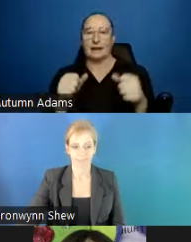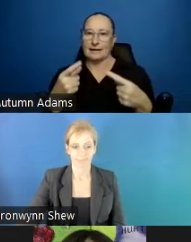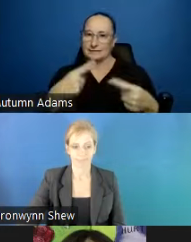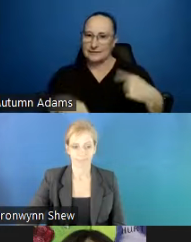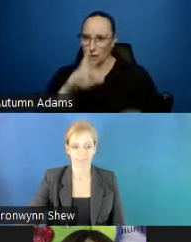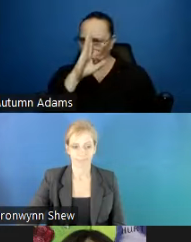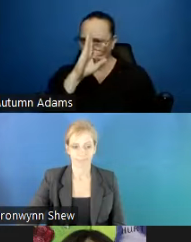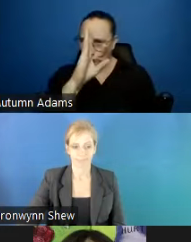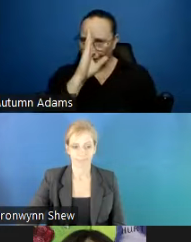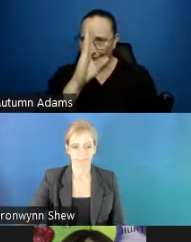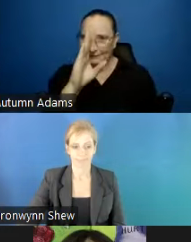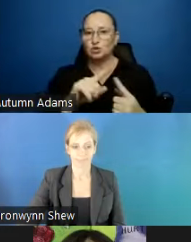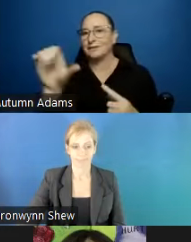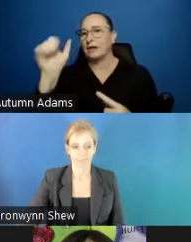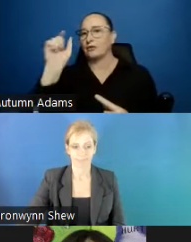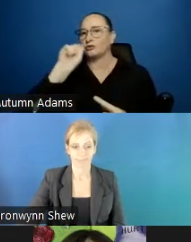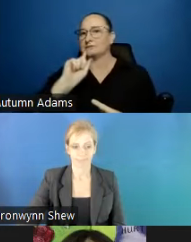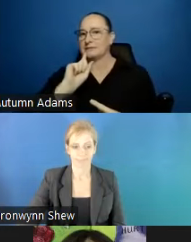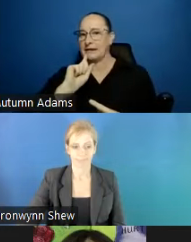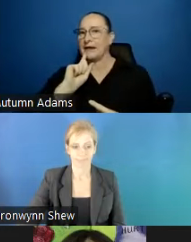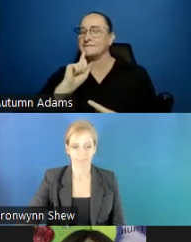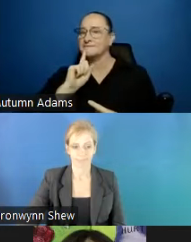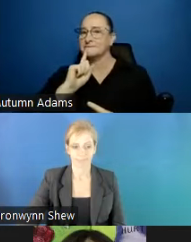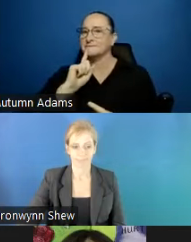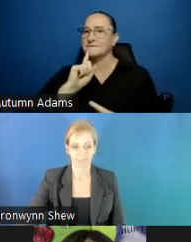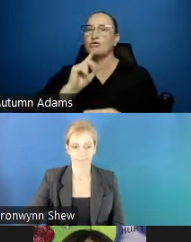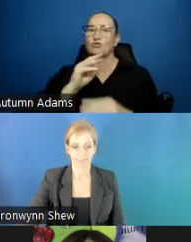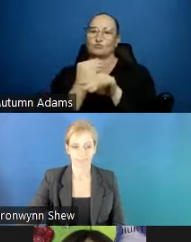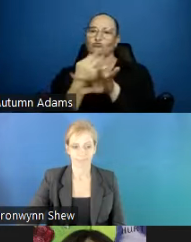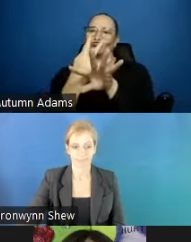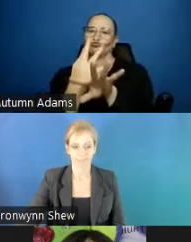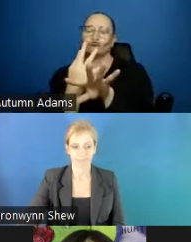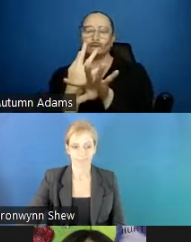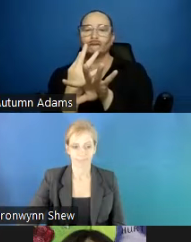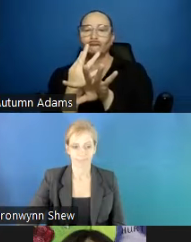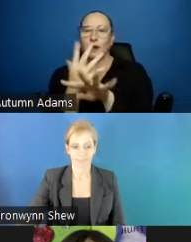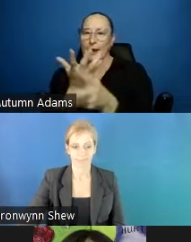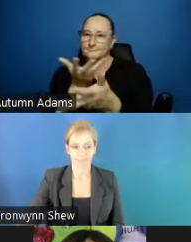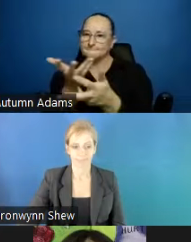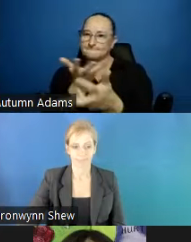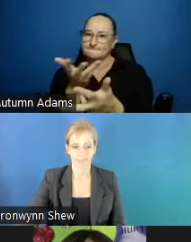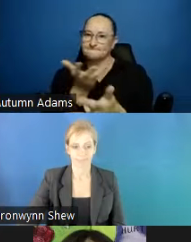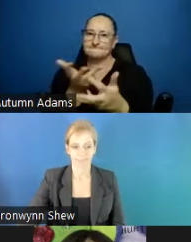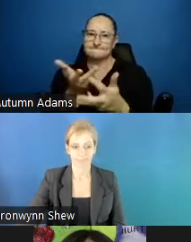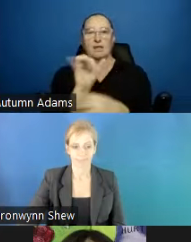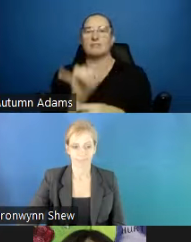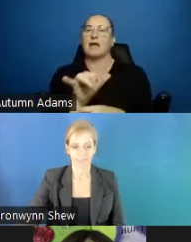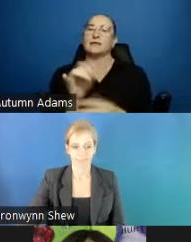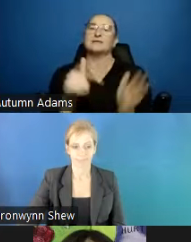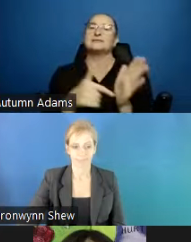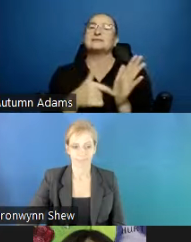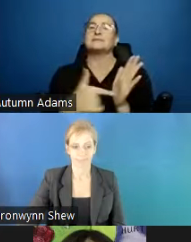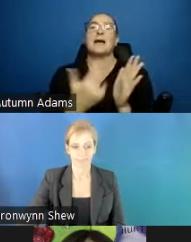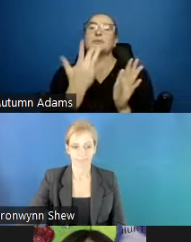directly to that other deaf individual that's calling in through the video phone. So that is oftentimes a preferred method for deaf